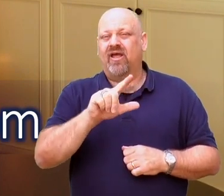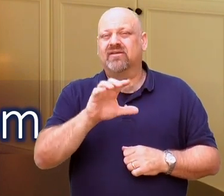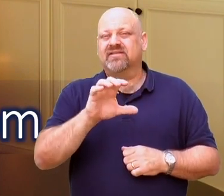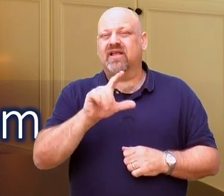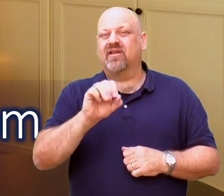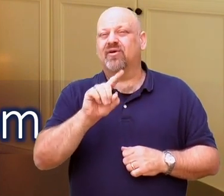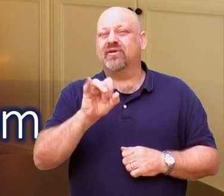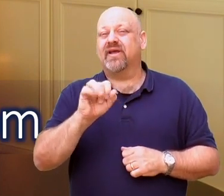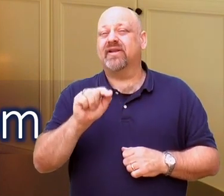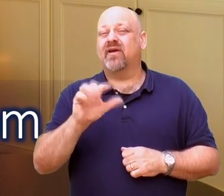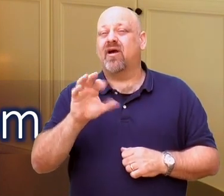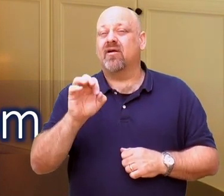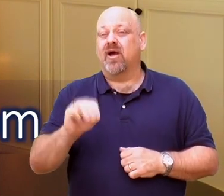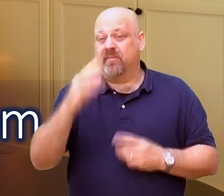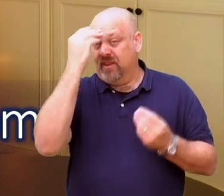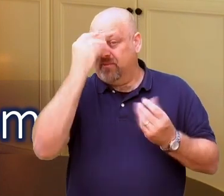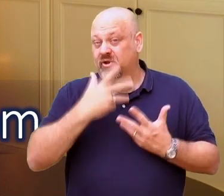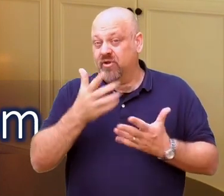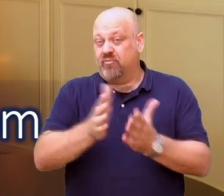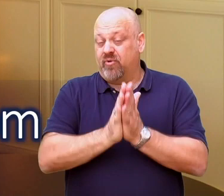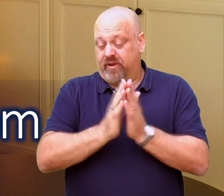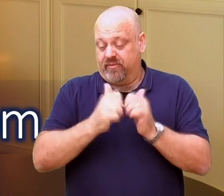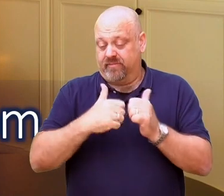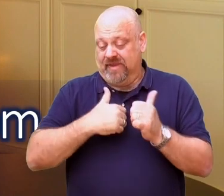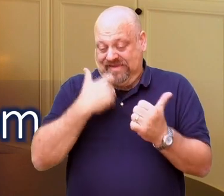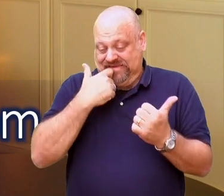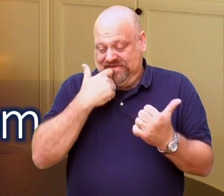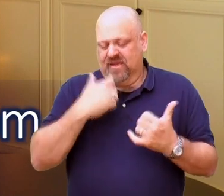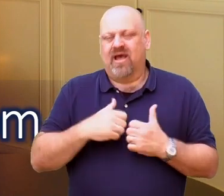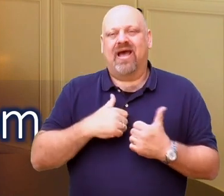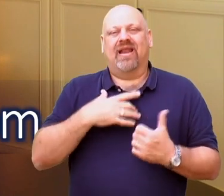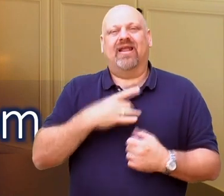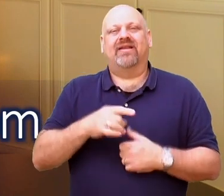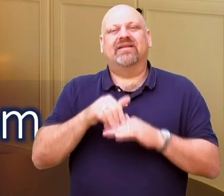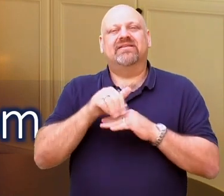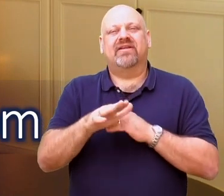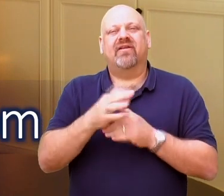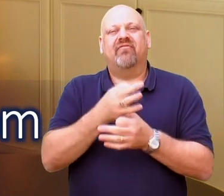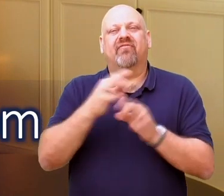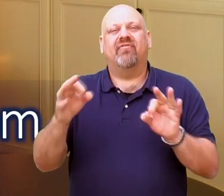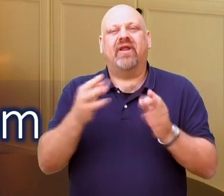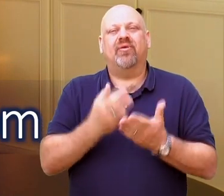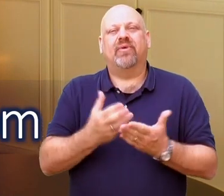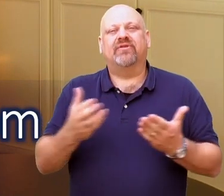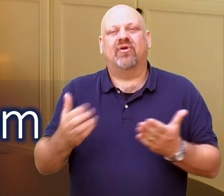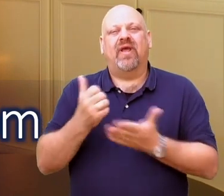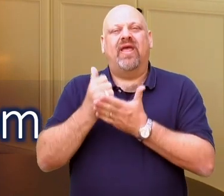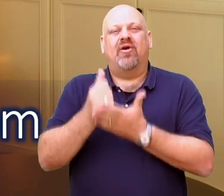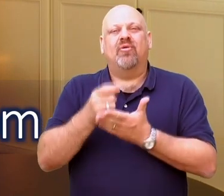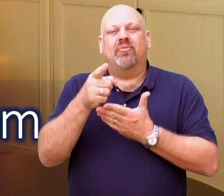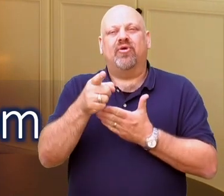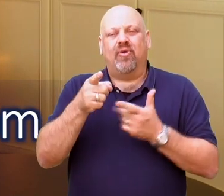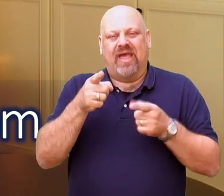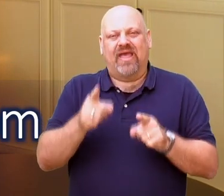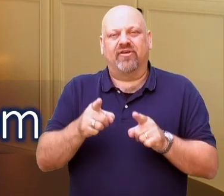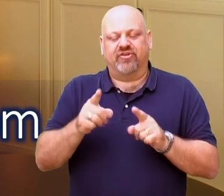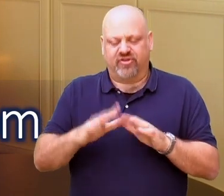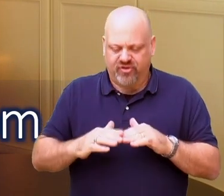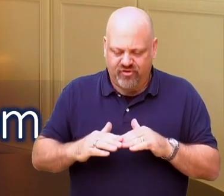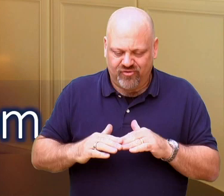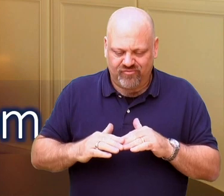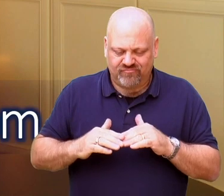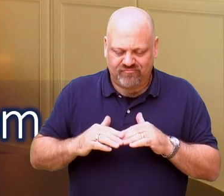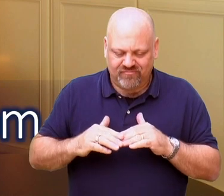prayer@rlclodi.com and let me know that you prayed that prayer with me just now, then I'd like to send you some free resources to help you as